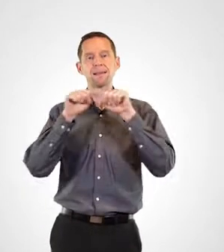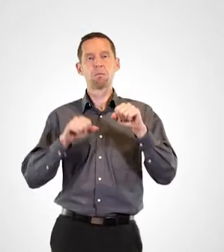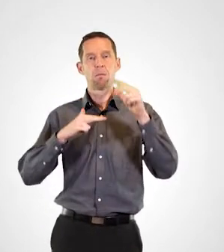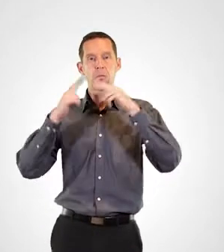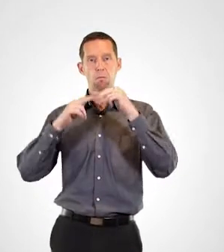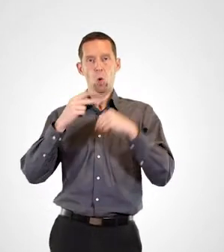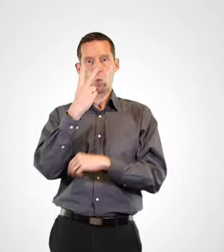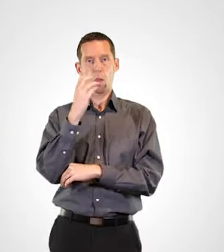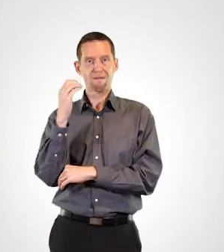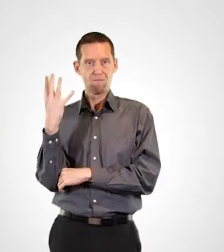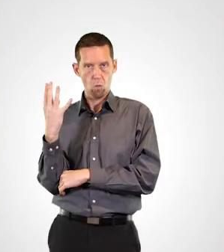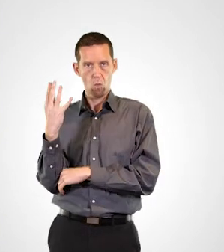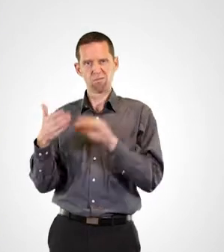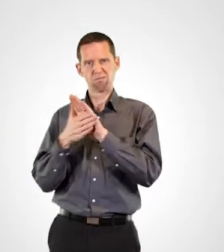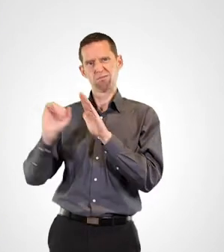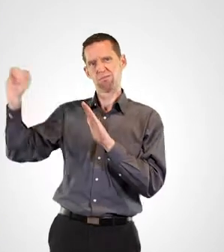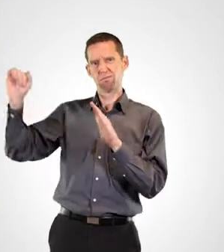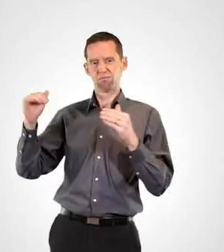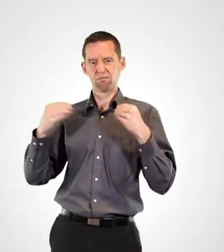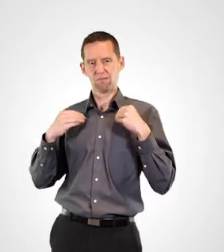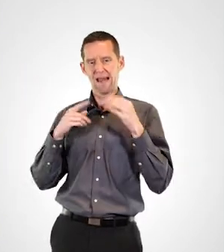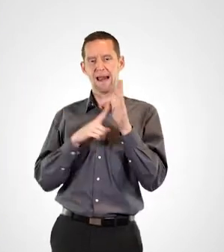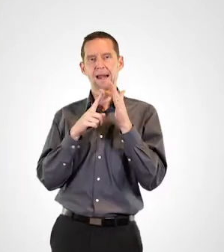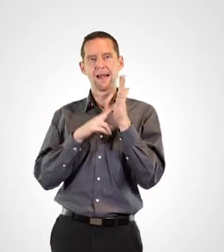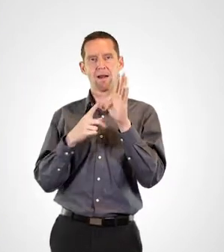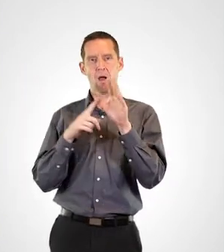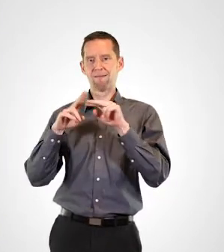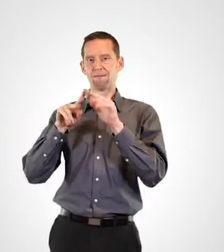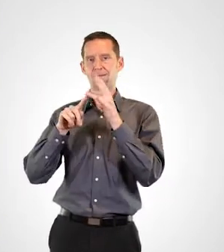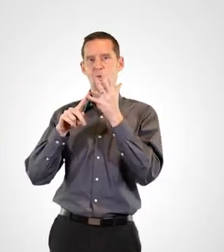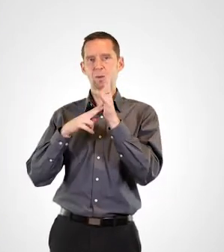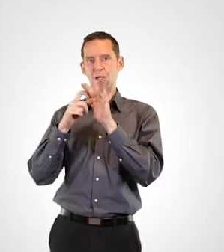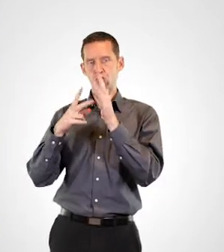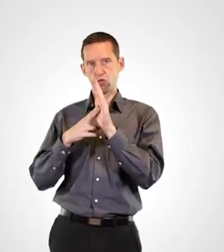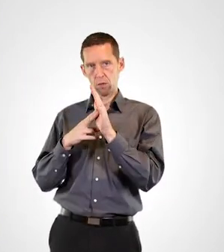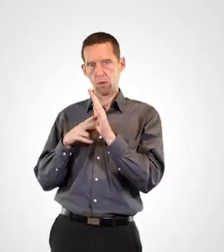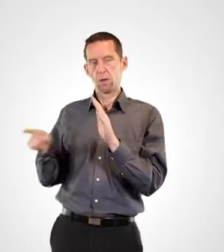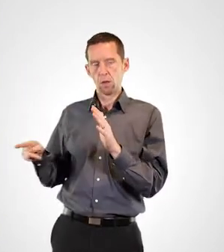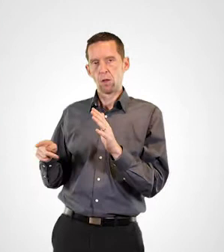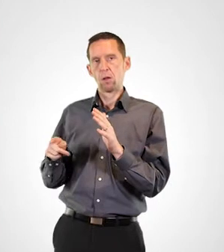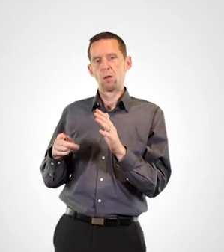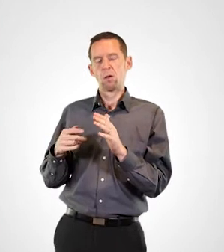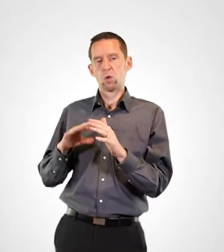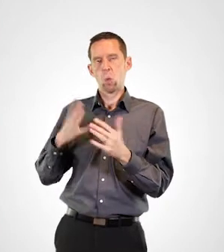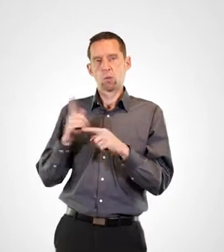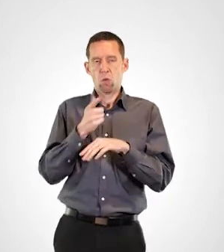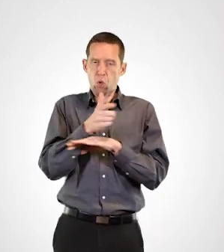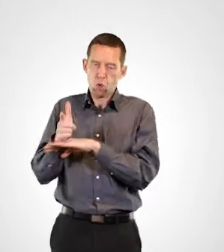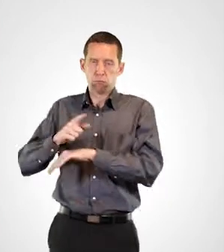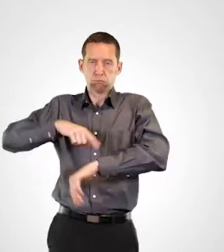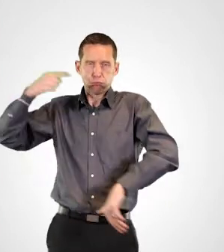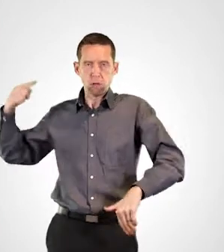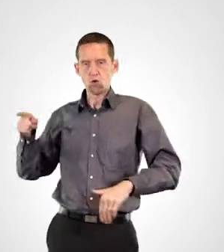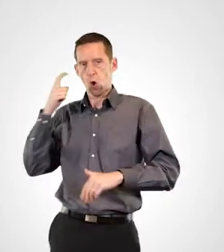in 2004 by the LENA Foundation to help overcome some of the difficulties of collecting these long